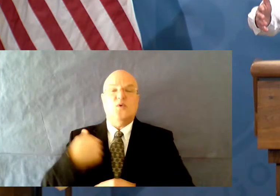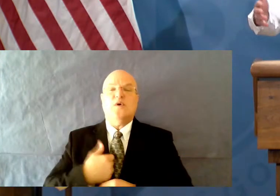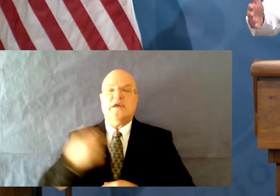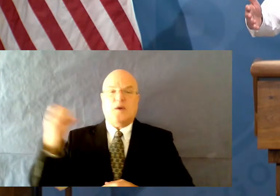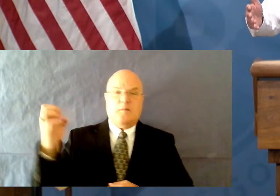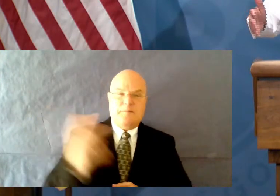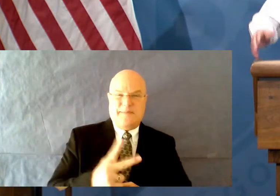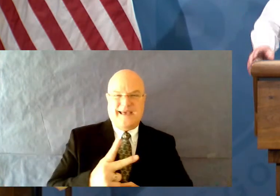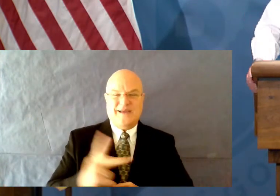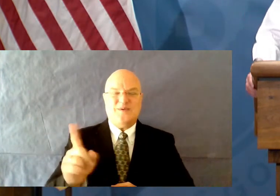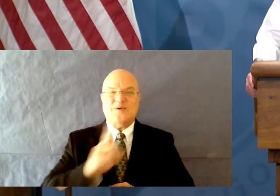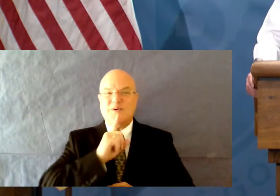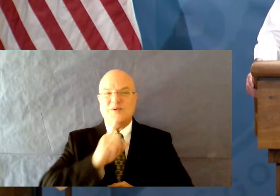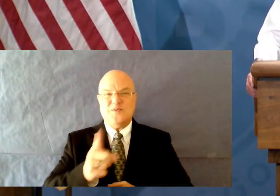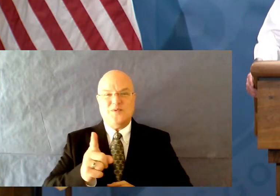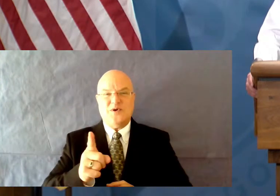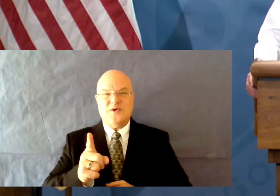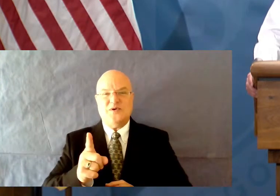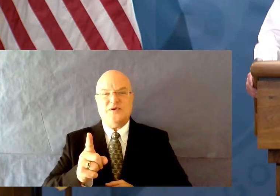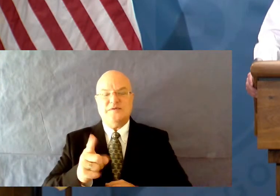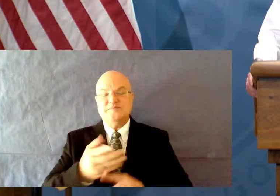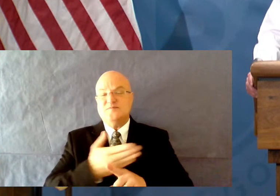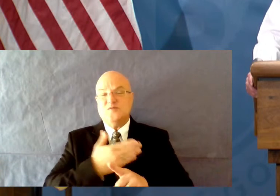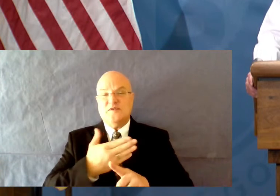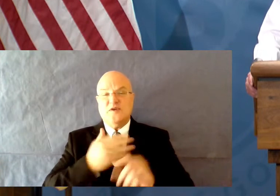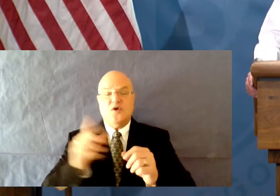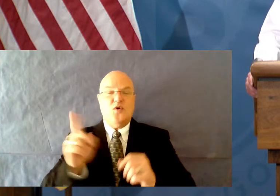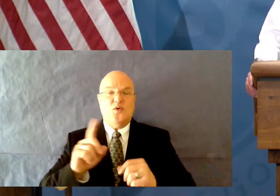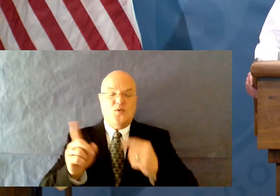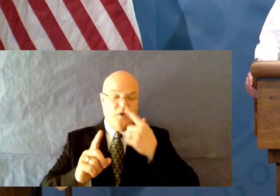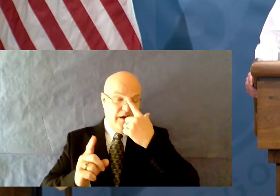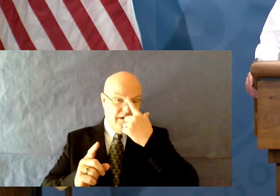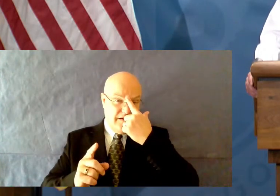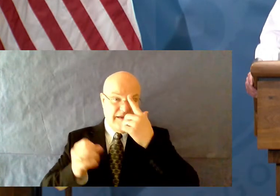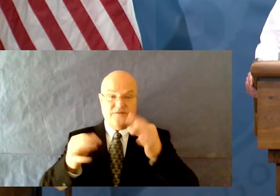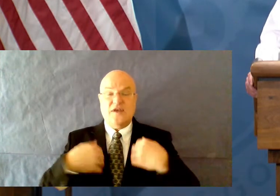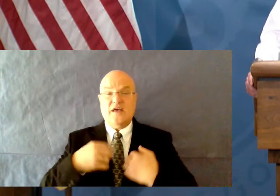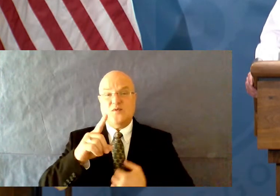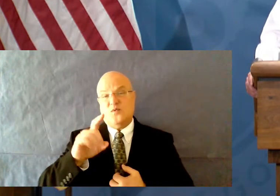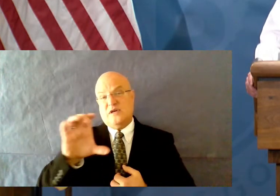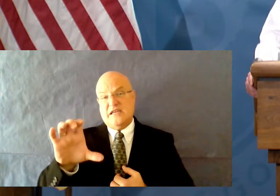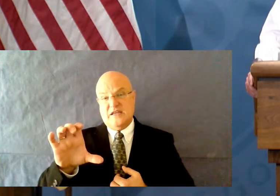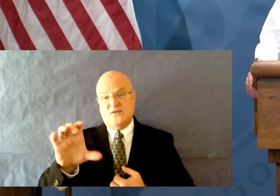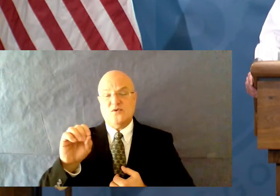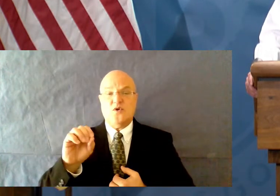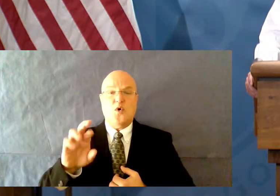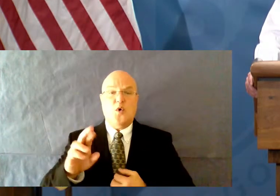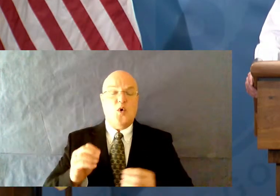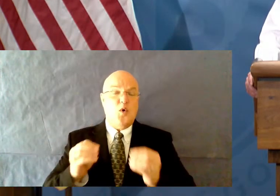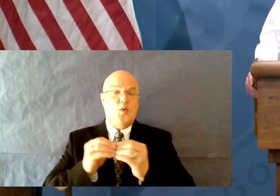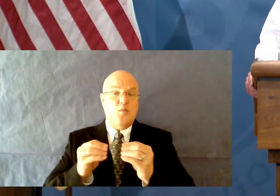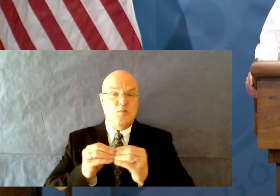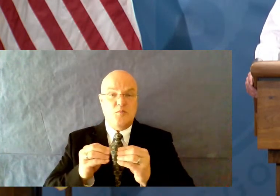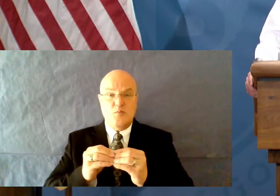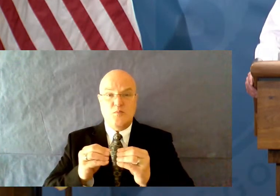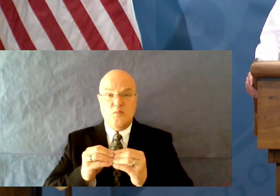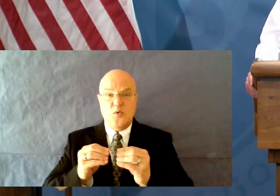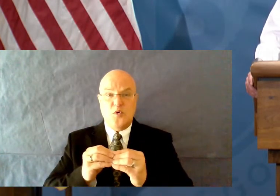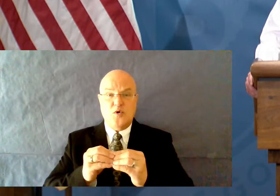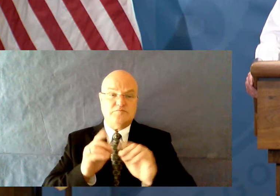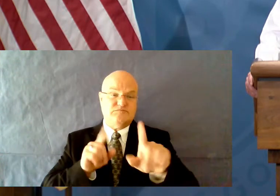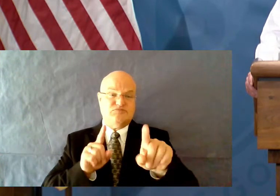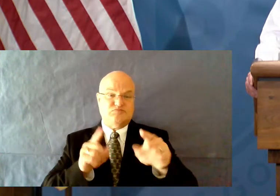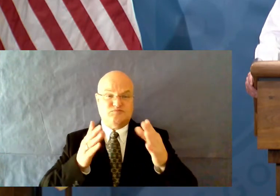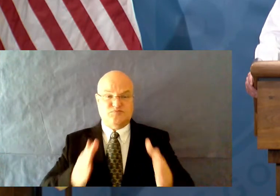back to where we were previously, where if you had 100 or more attendees